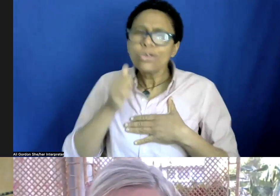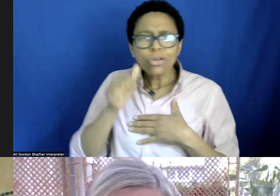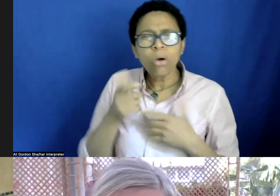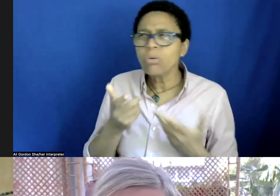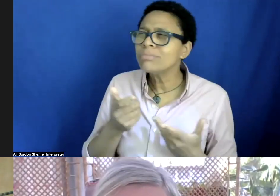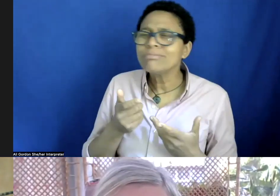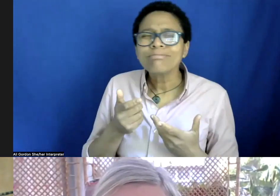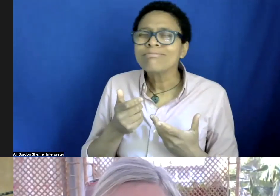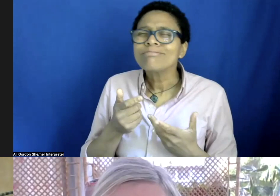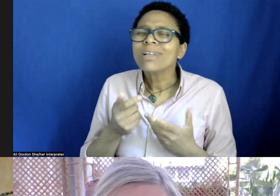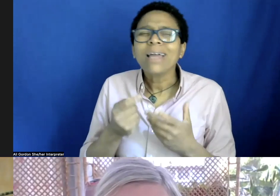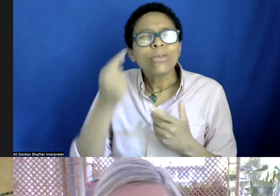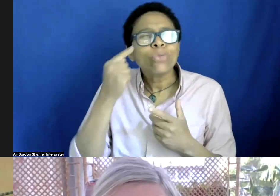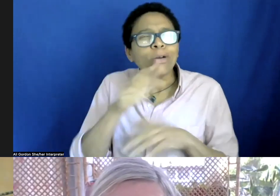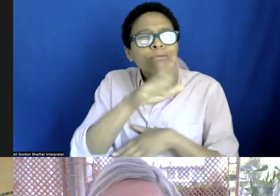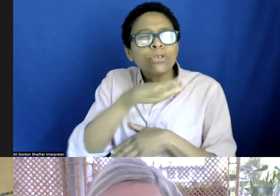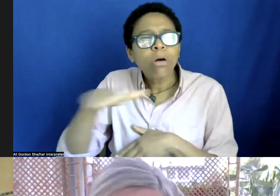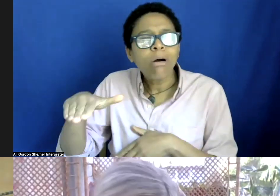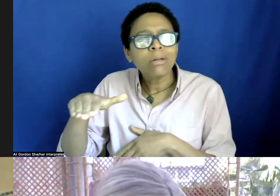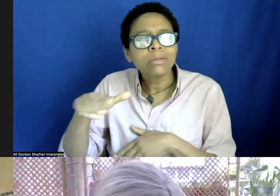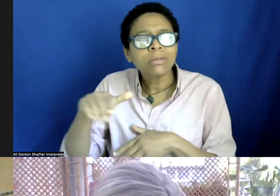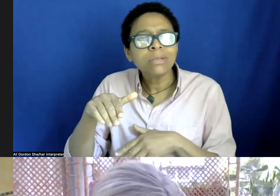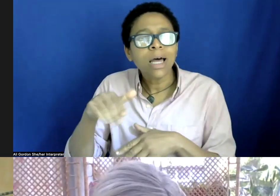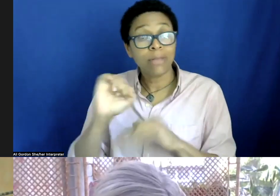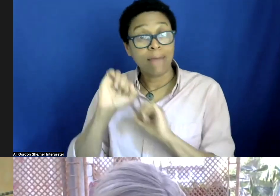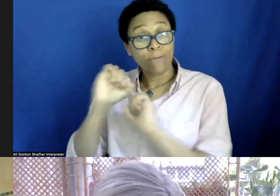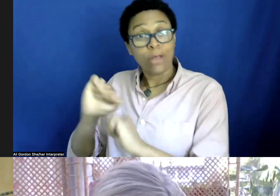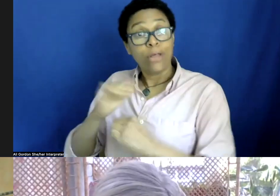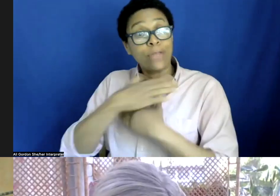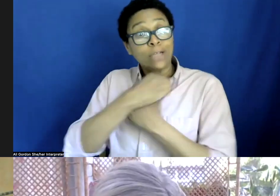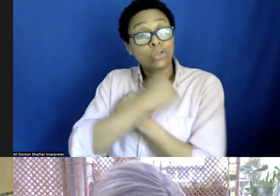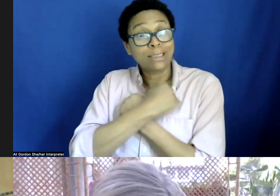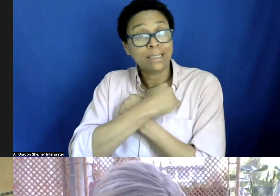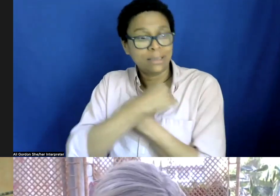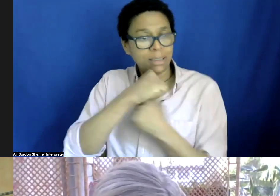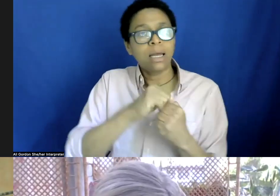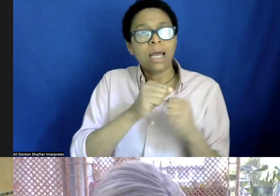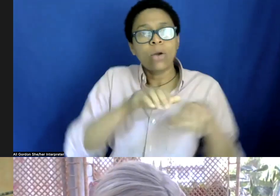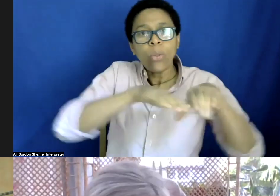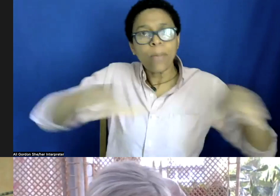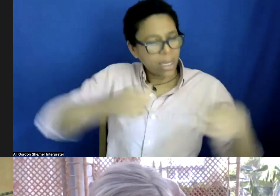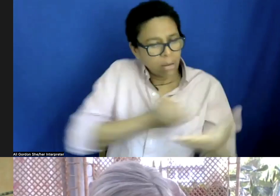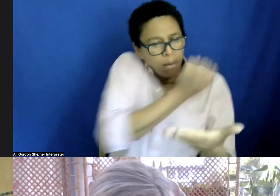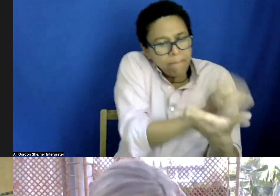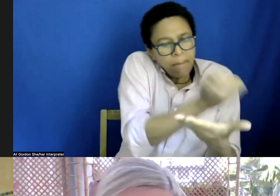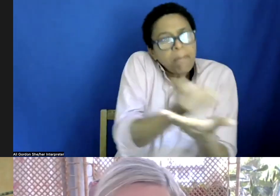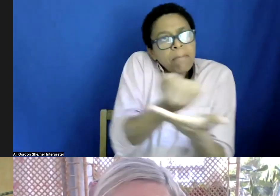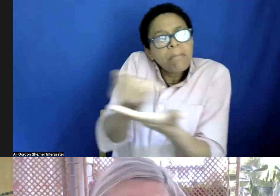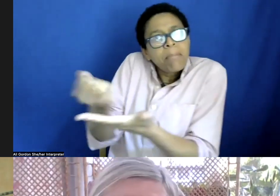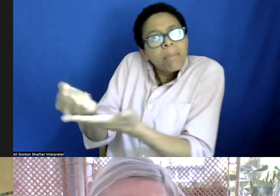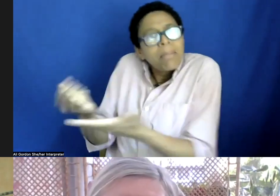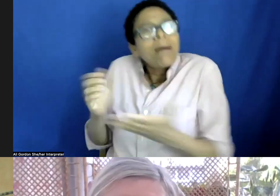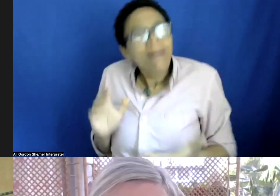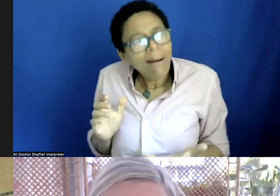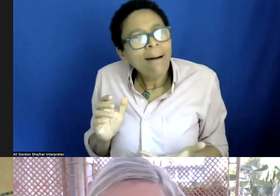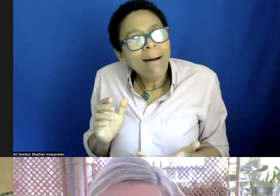teddies together, all the cuddly toys, that it, you know, a bit more than it